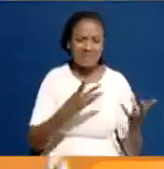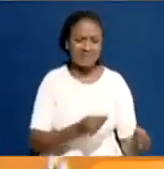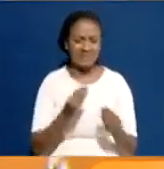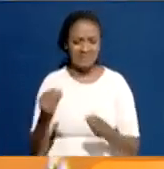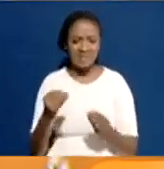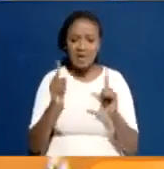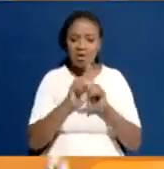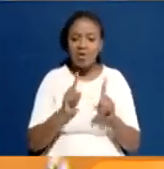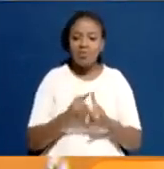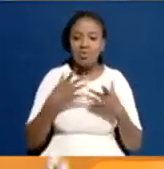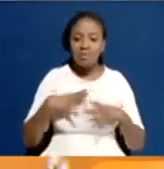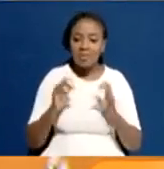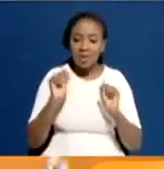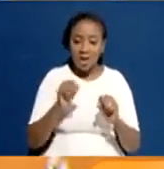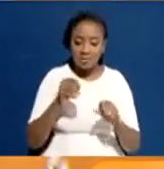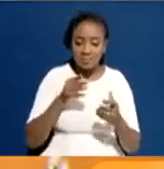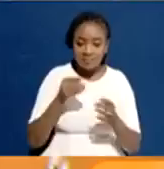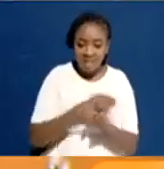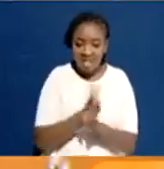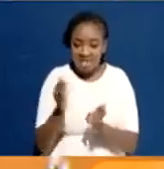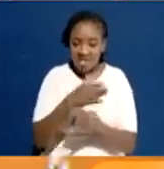opportunities for people to